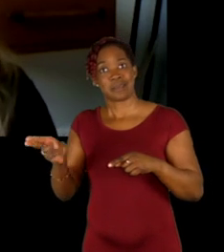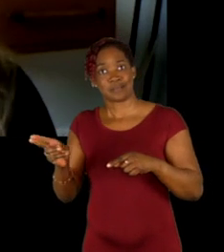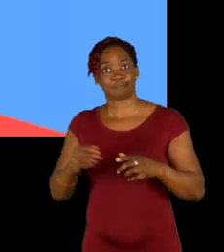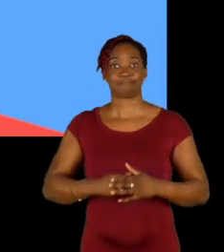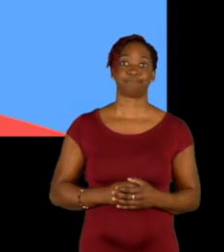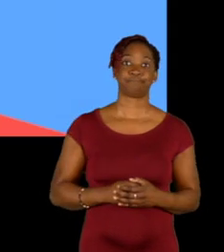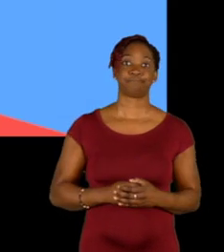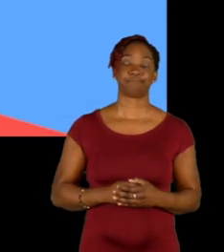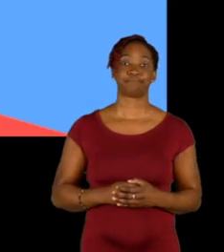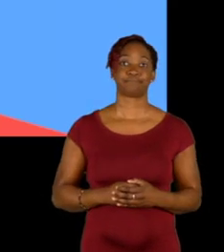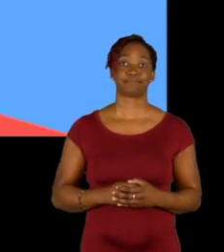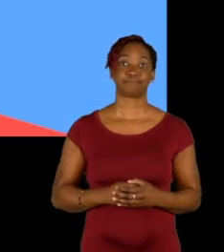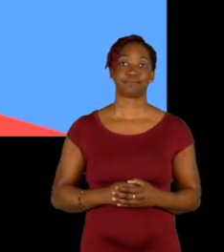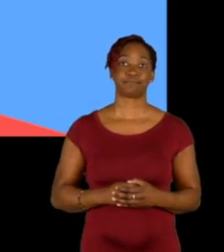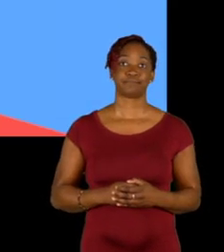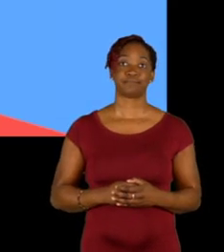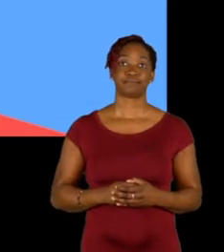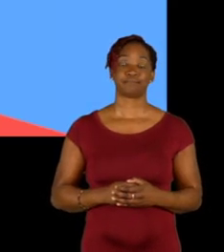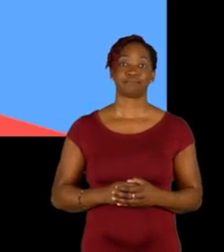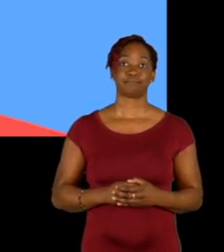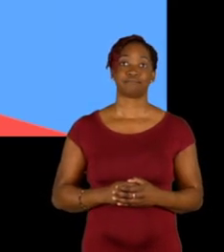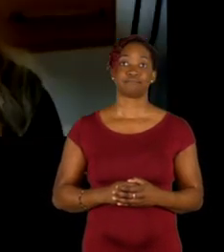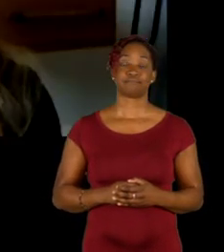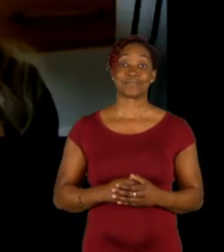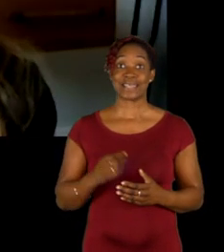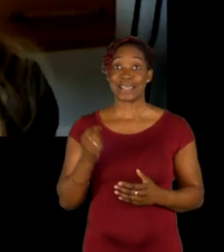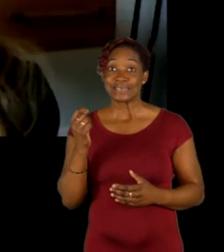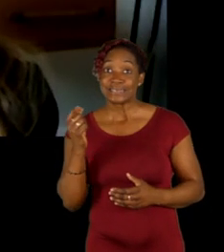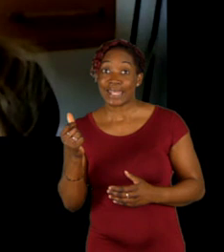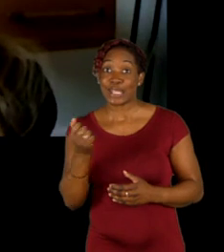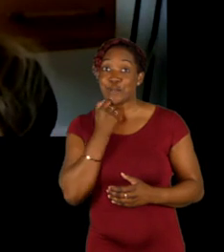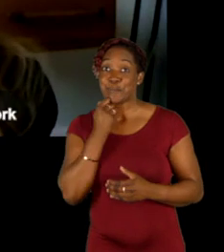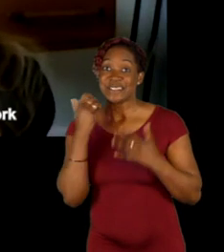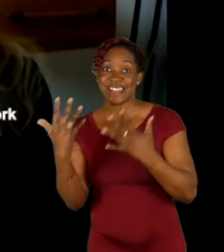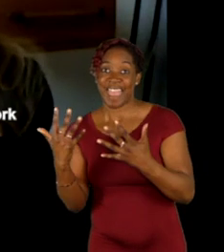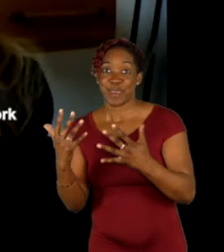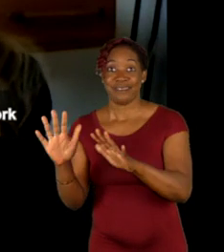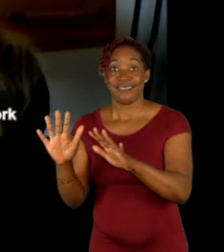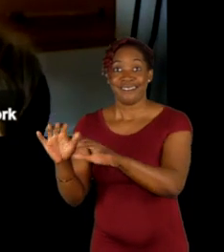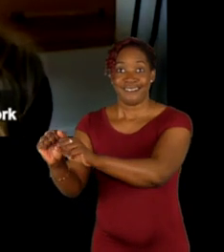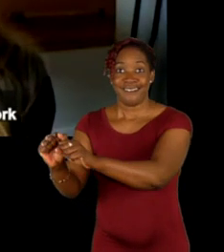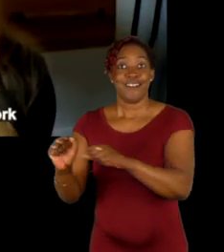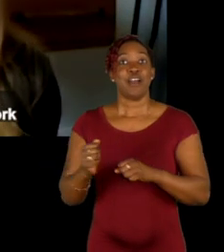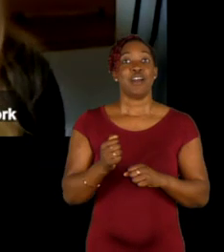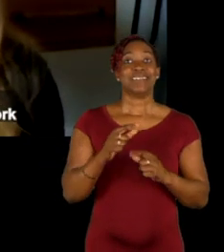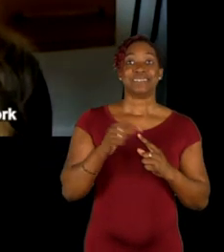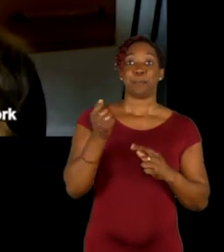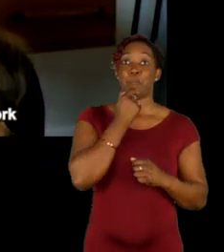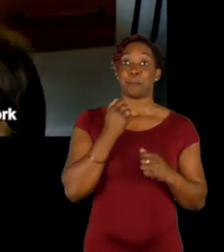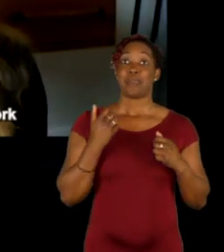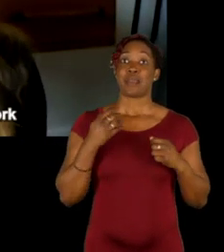utilized it. Getting to that all important tip number 10, but before that, tip number 9